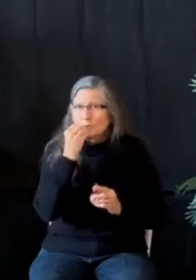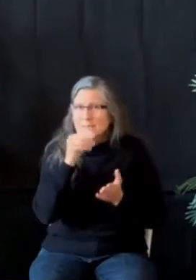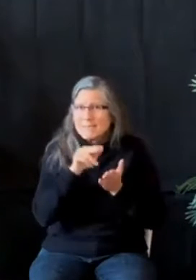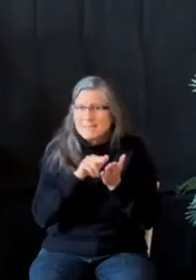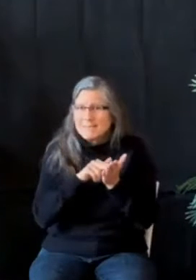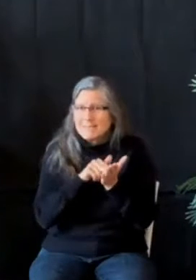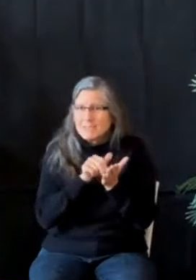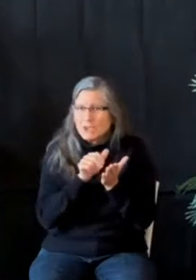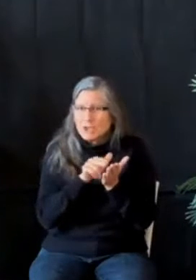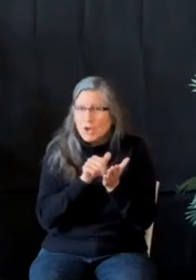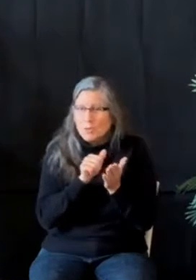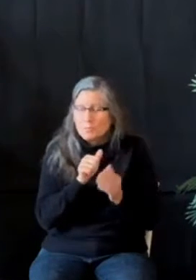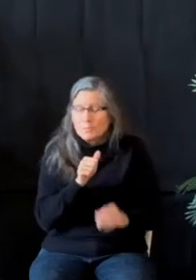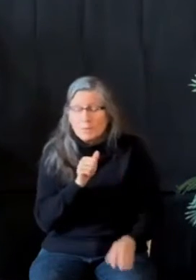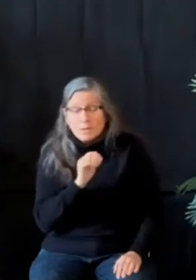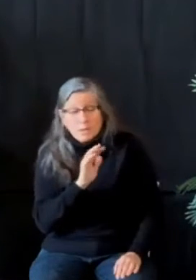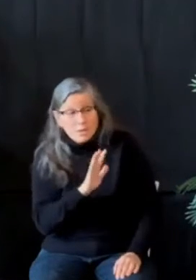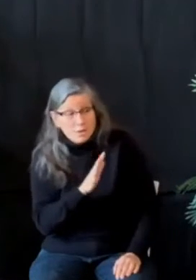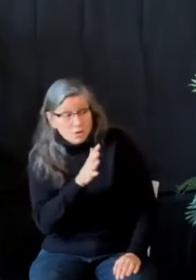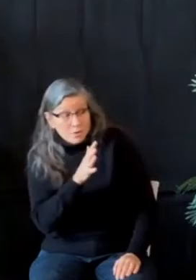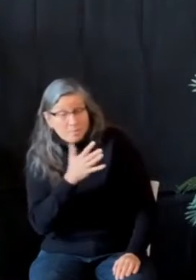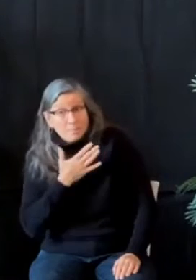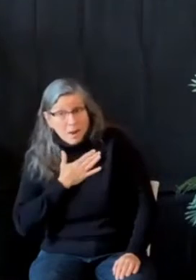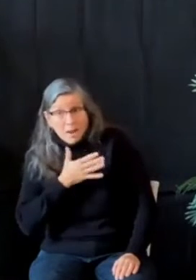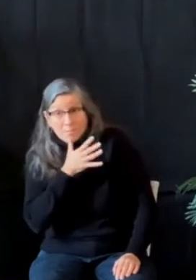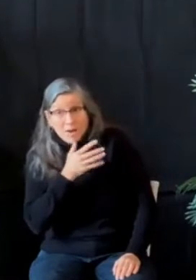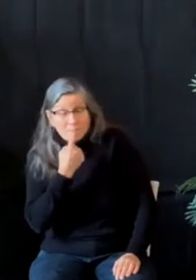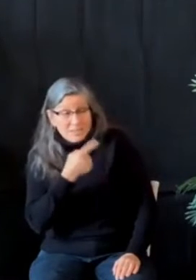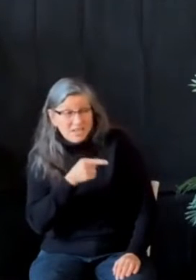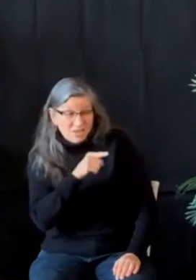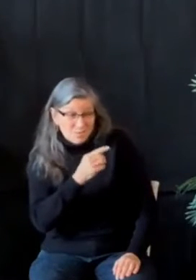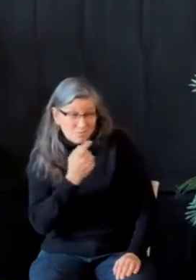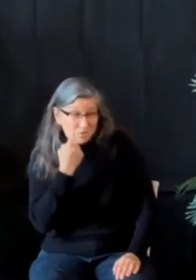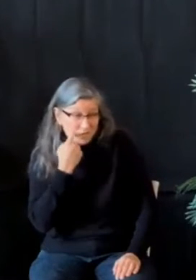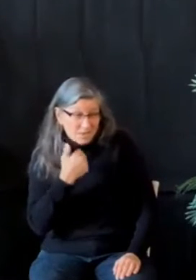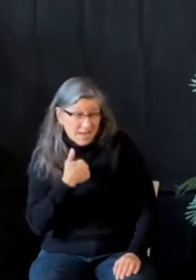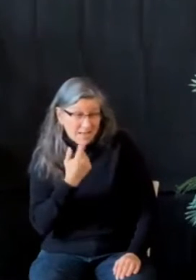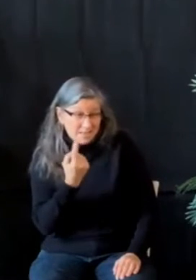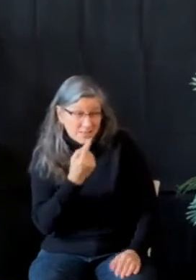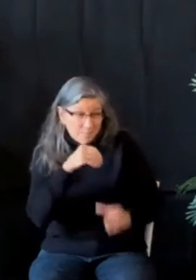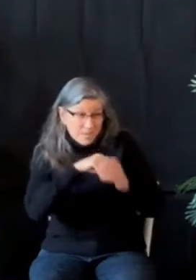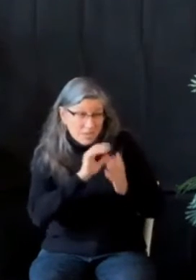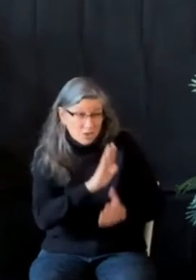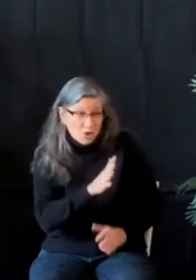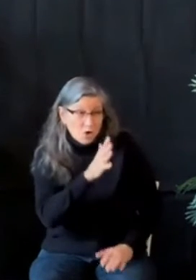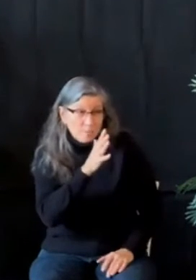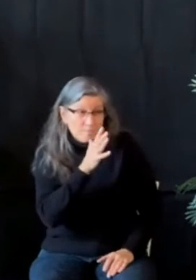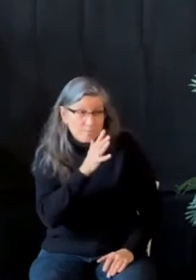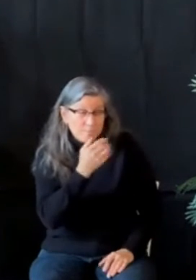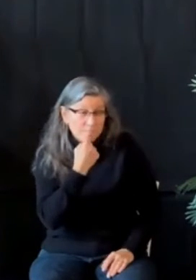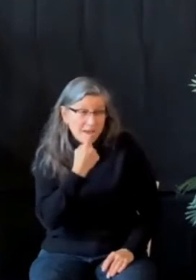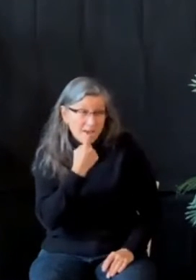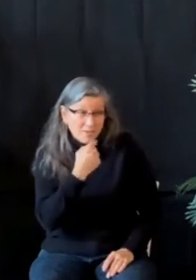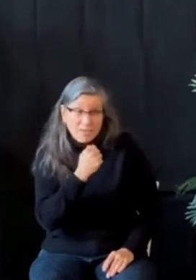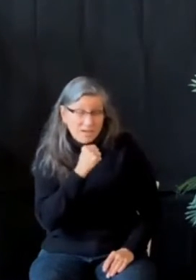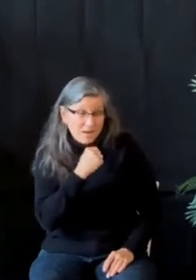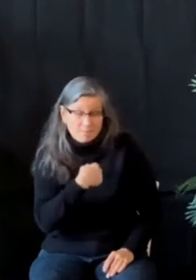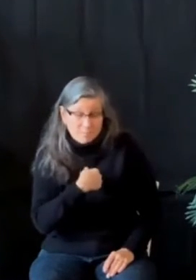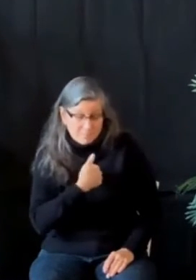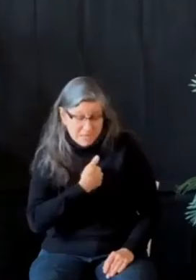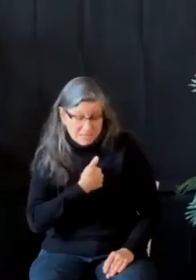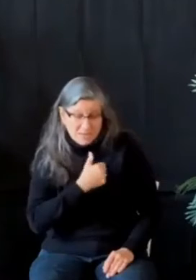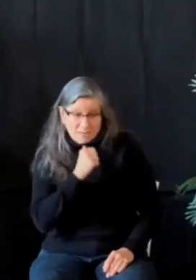My mama said, you just had something in your mouth I wouldn't hold in my hand. That went right over your head, didn't it?